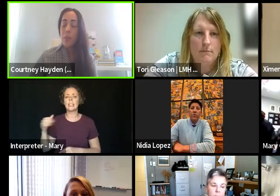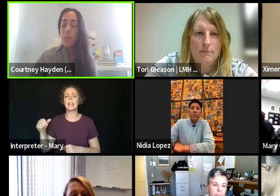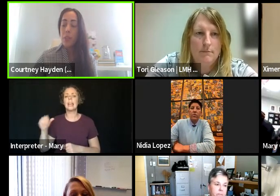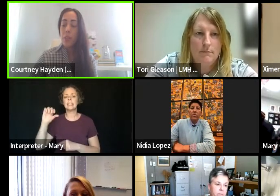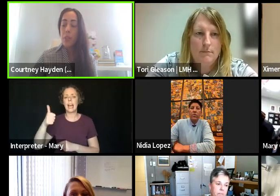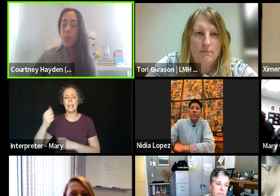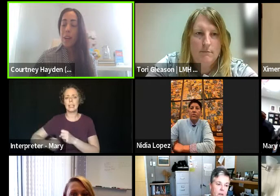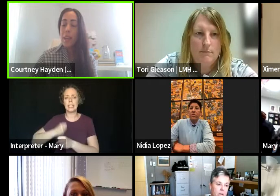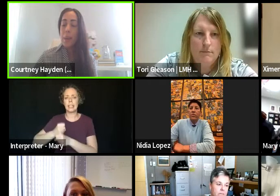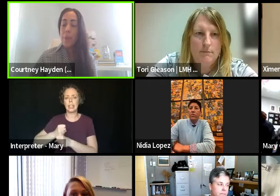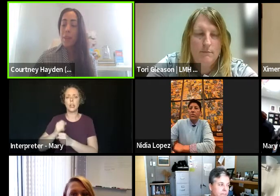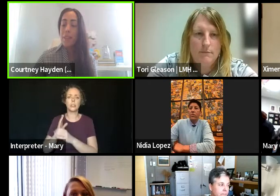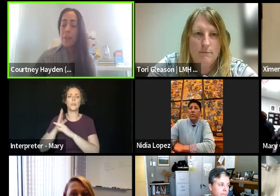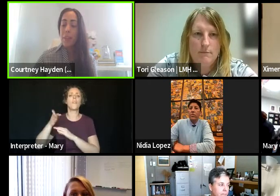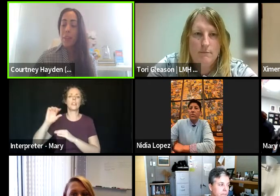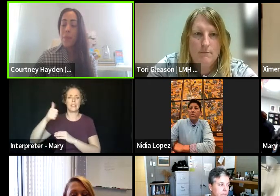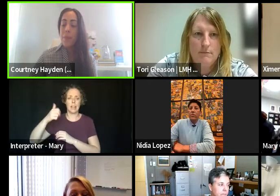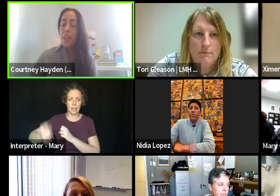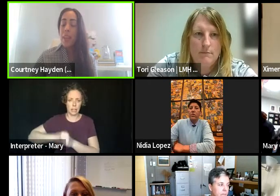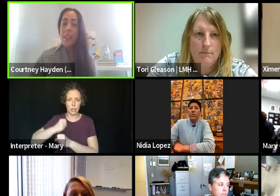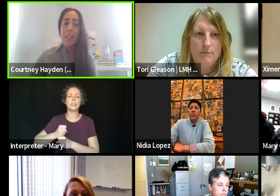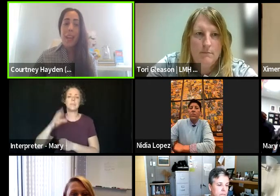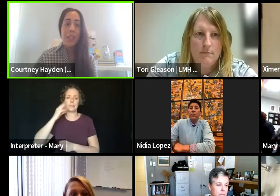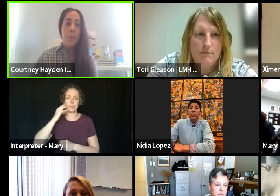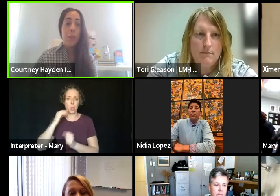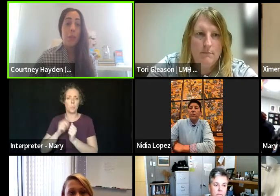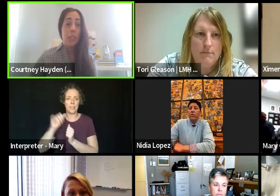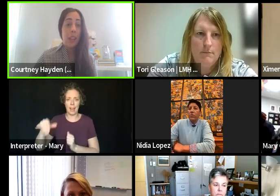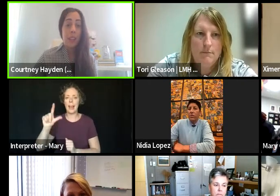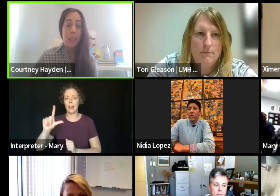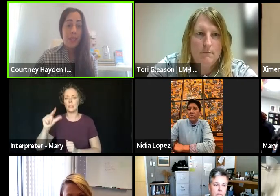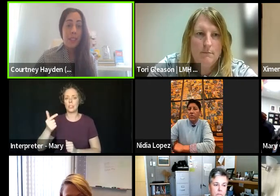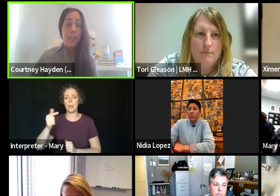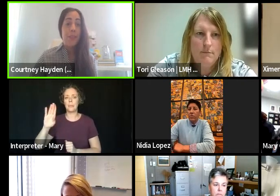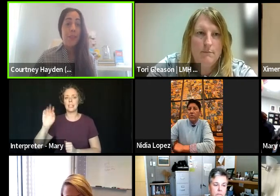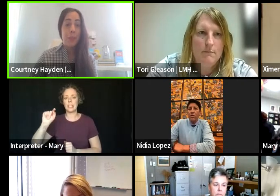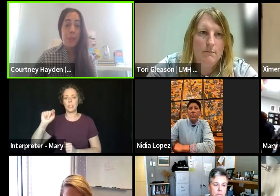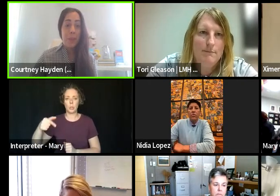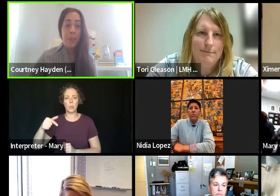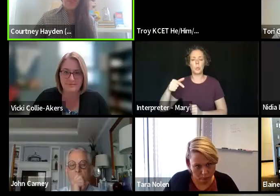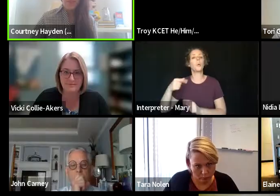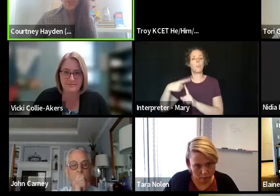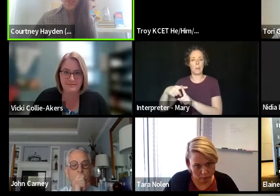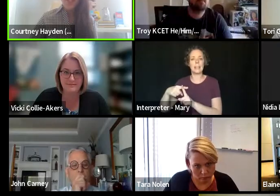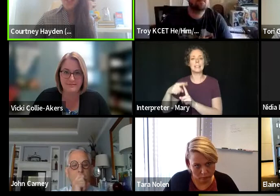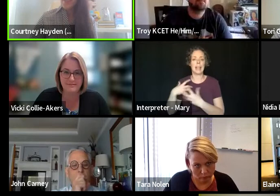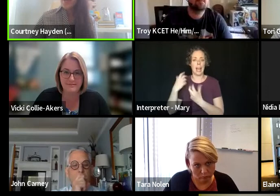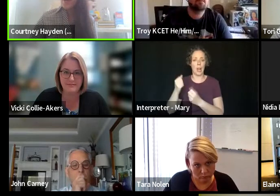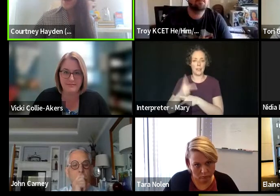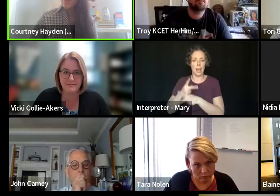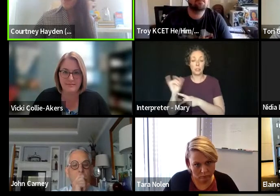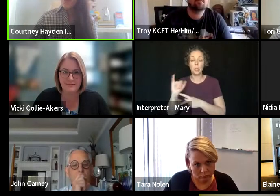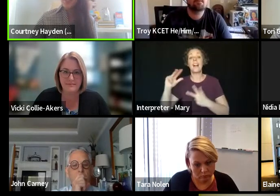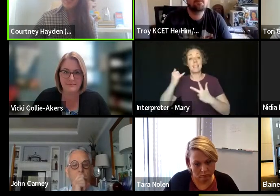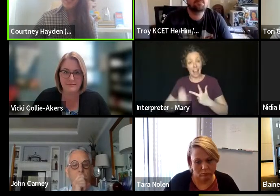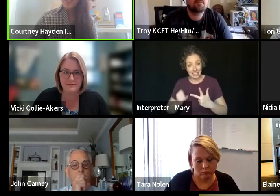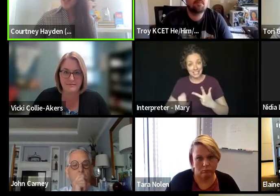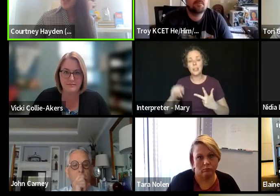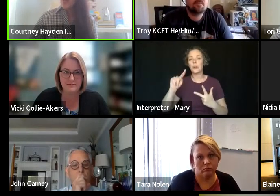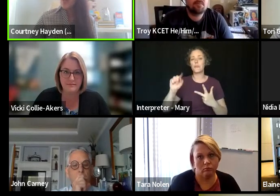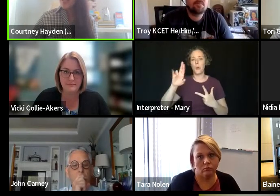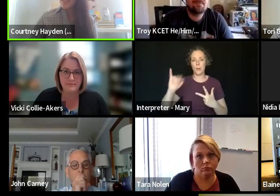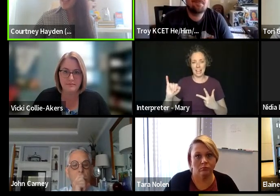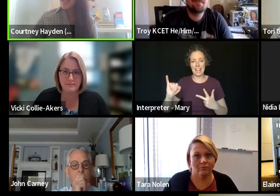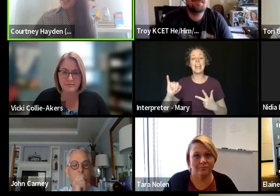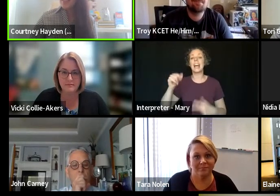in LGBTQIA+ healthcare. And last, but surely not least, as she made all these introductions, we have Tori